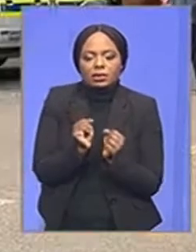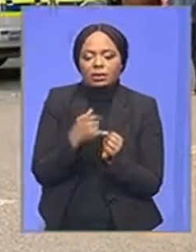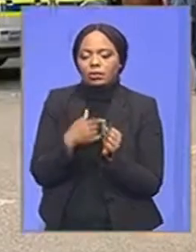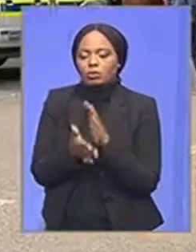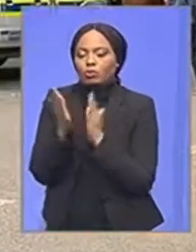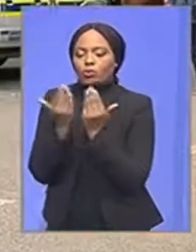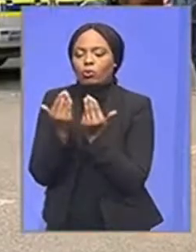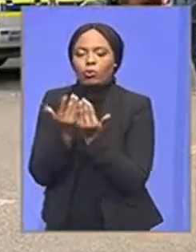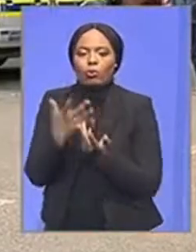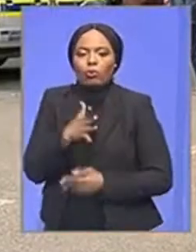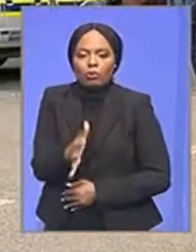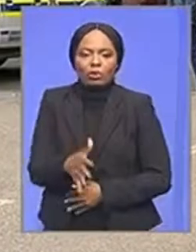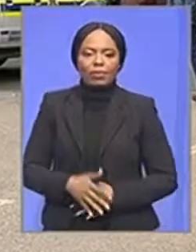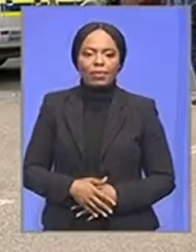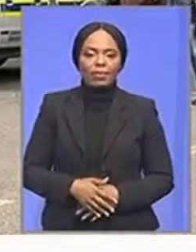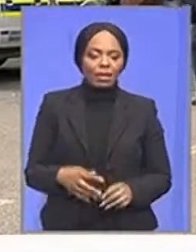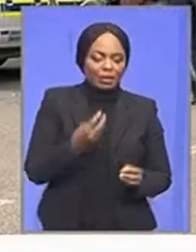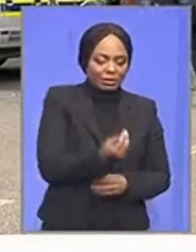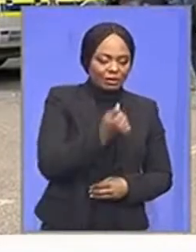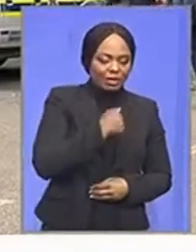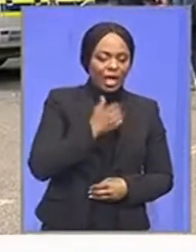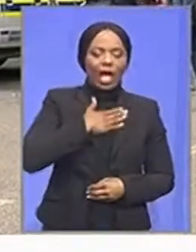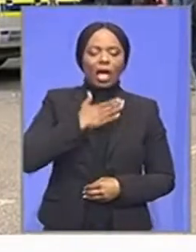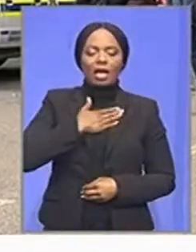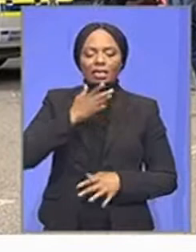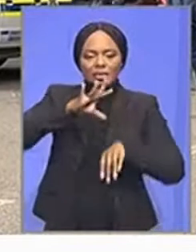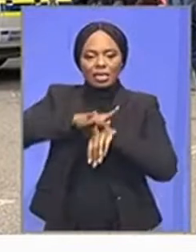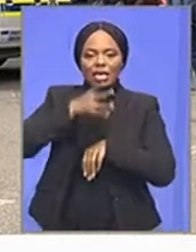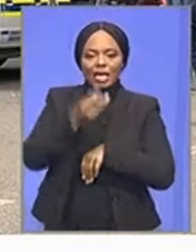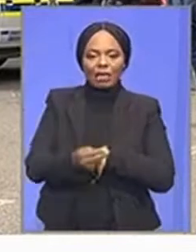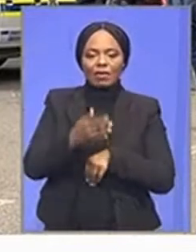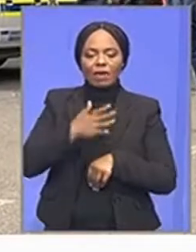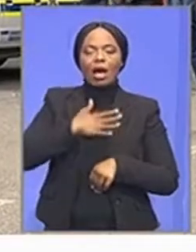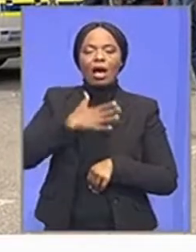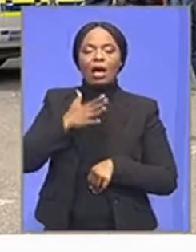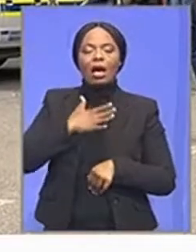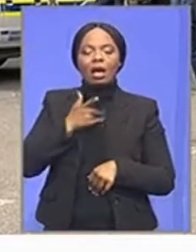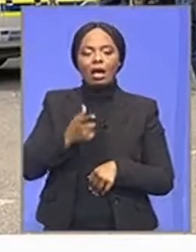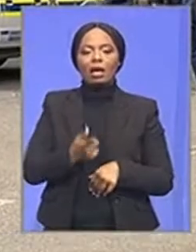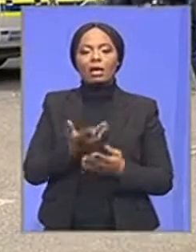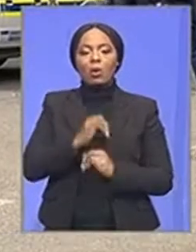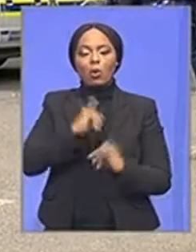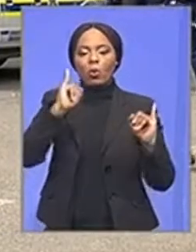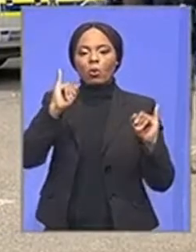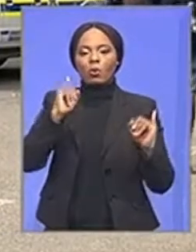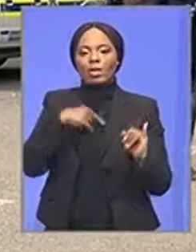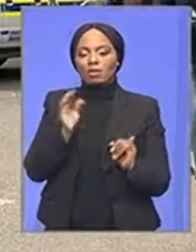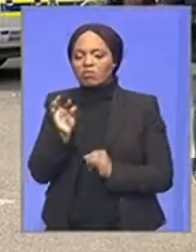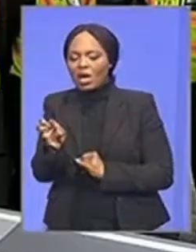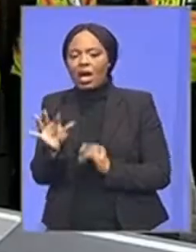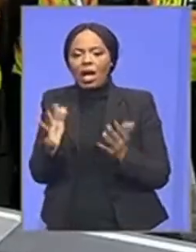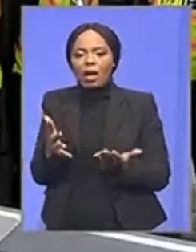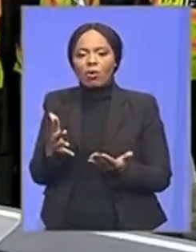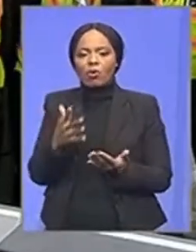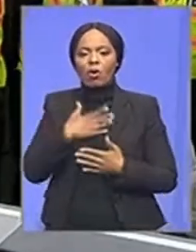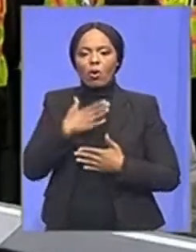I have a child who's asthmatic. When he gets an attack, I have to plug in the nebulizer. How do I do that when I do not have electricity? We